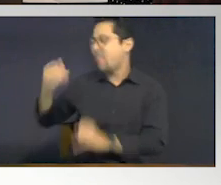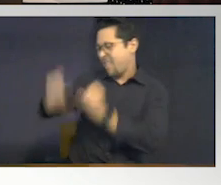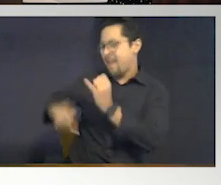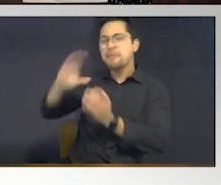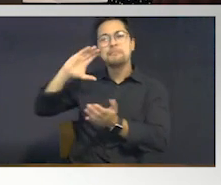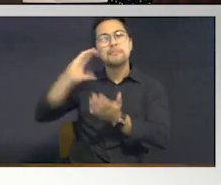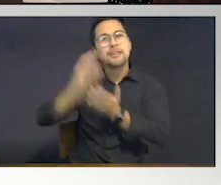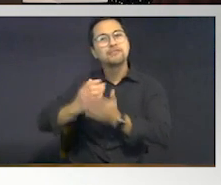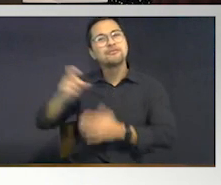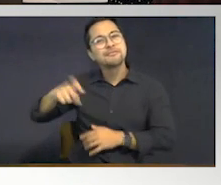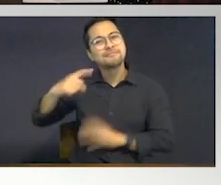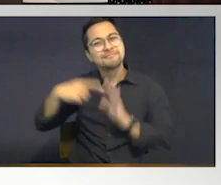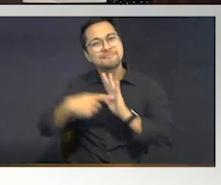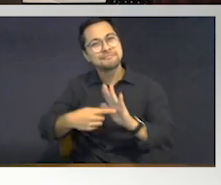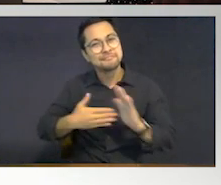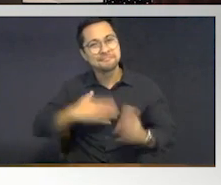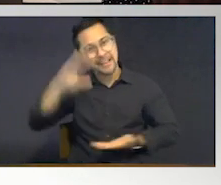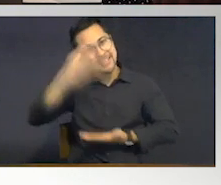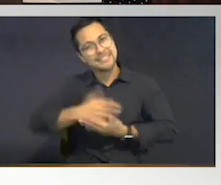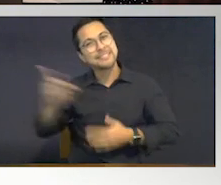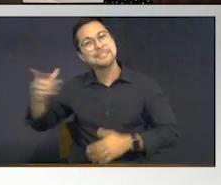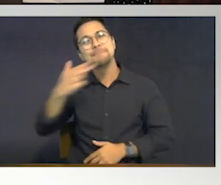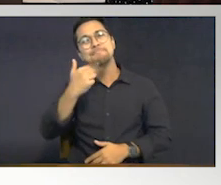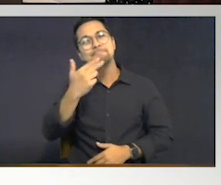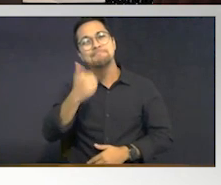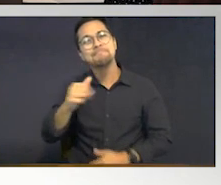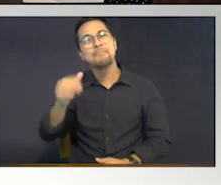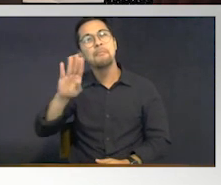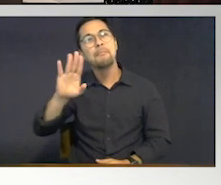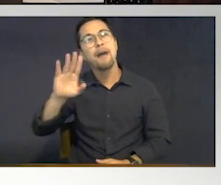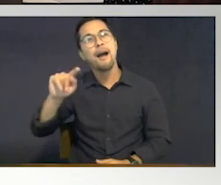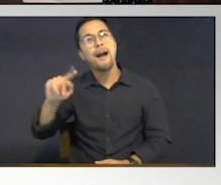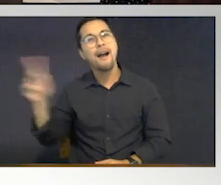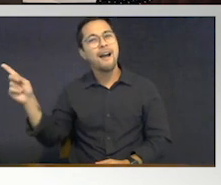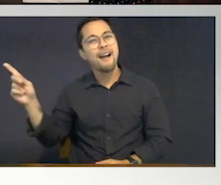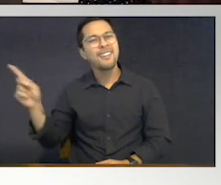to show you my son's cute little butt. He hates this